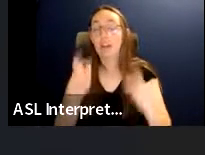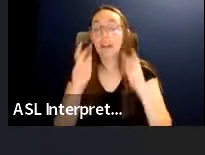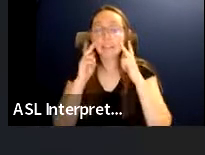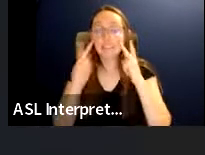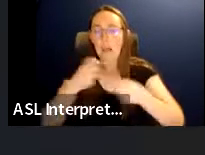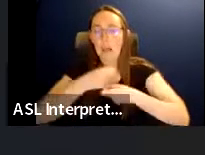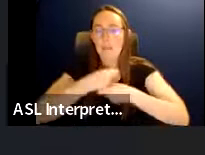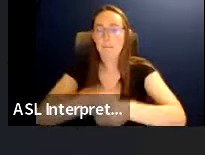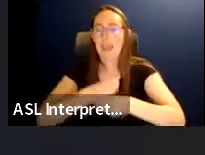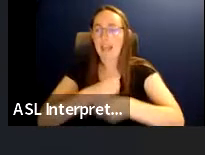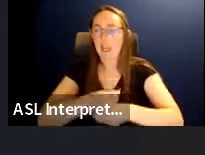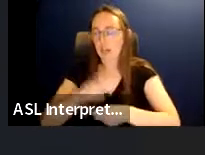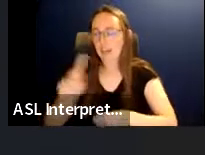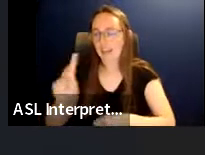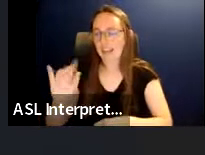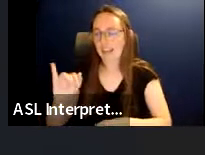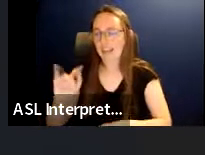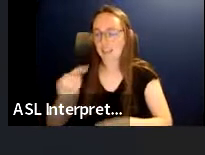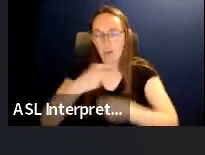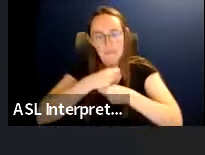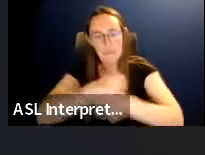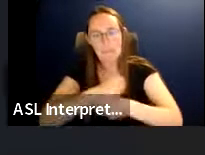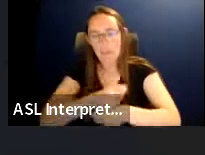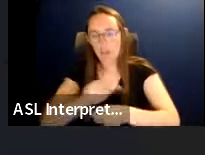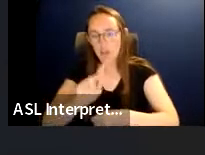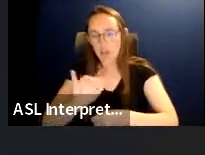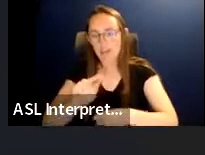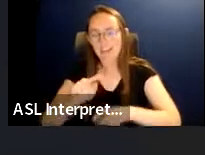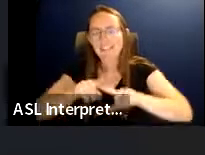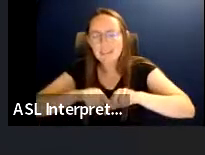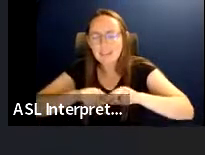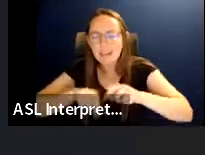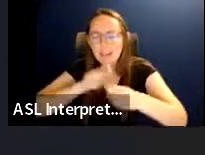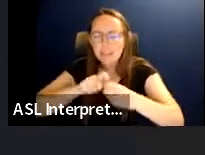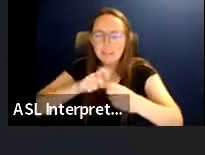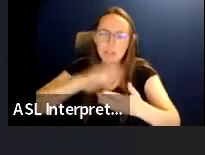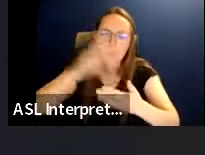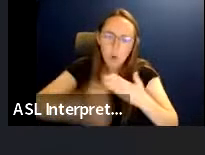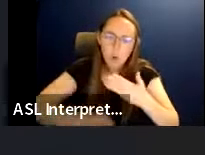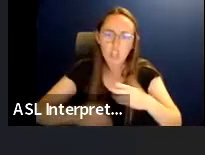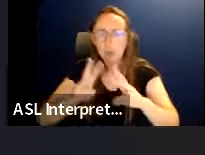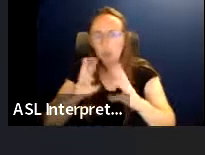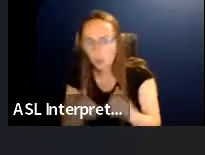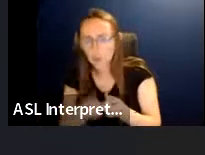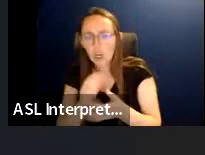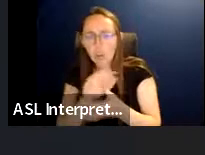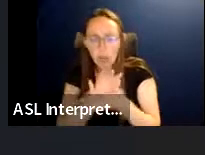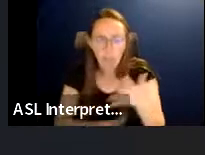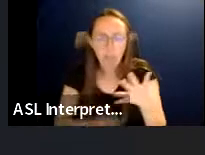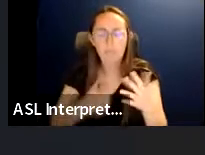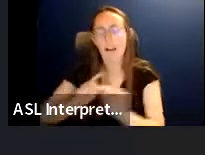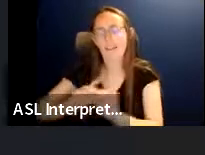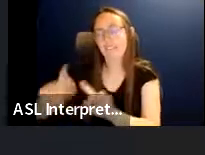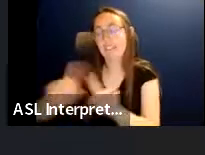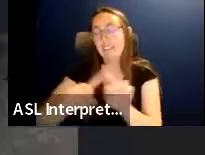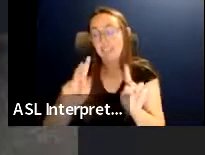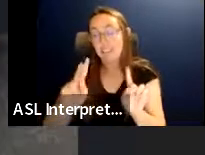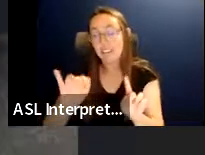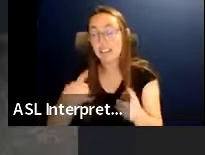kits. I have a bunch of maker kits depending upon the projects, workshops that I'm gonna do. So